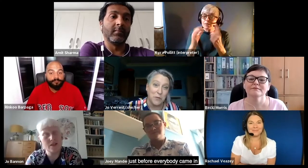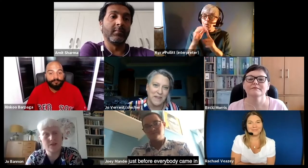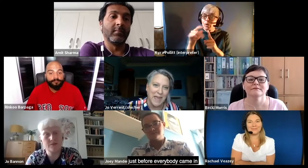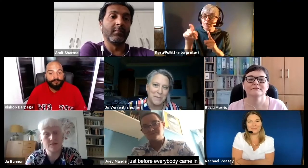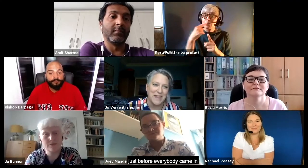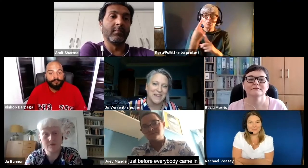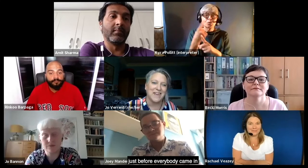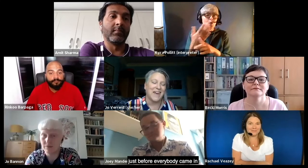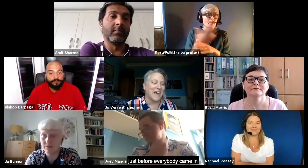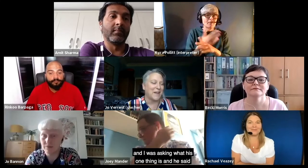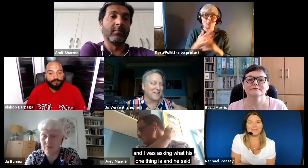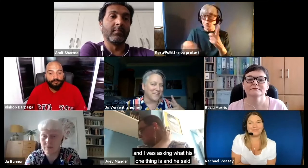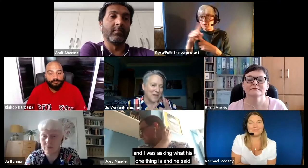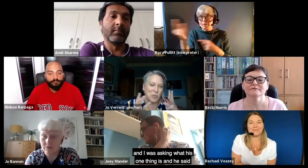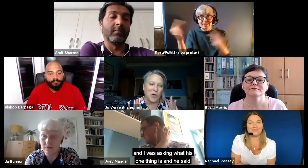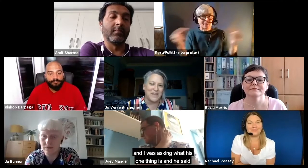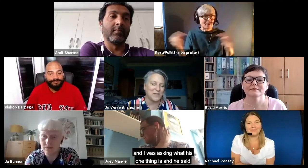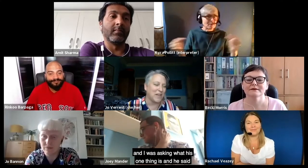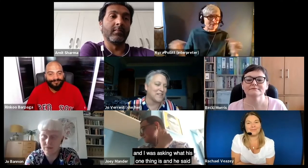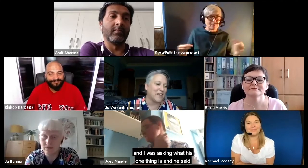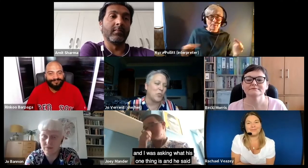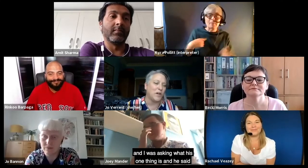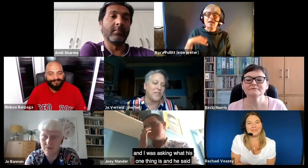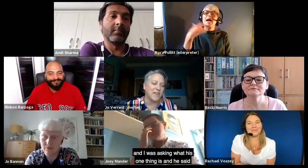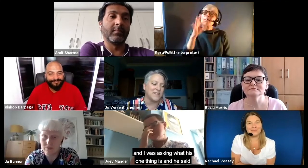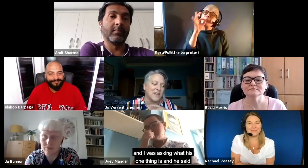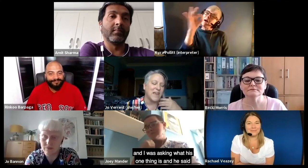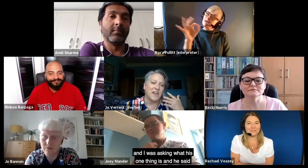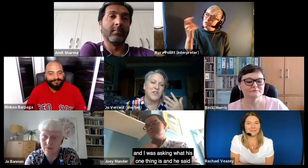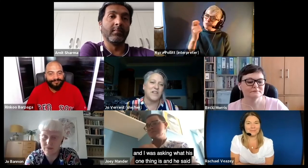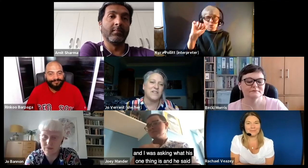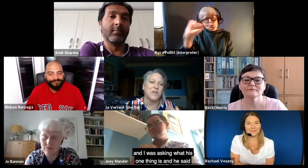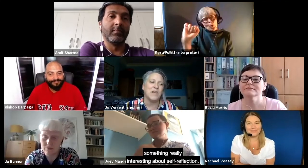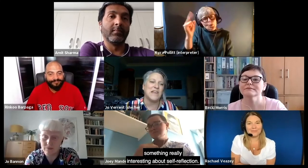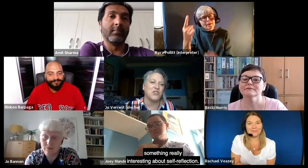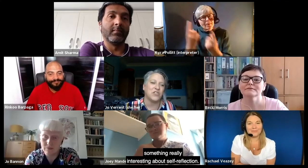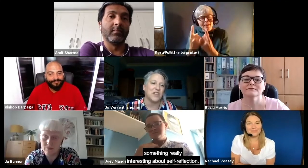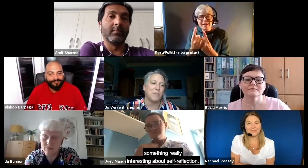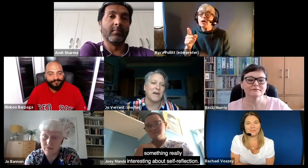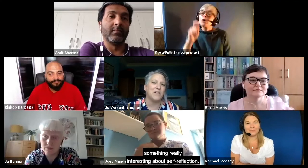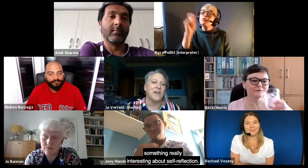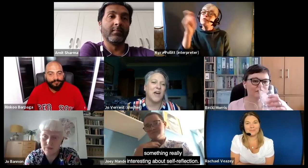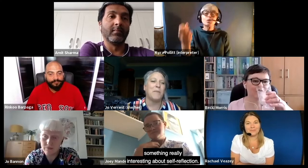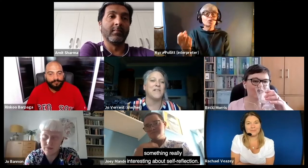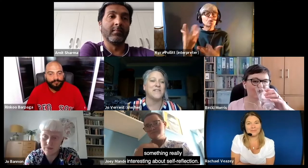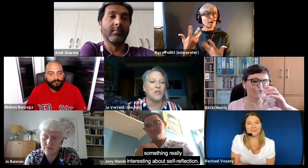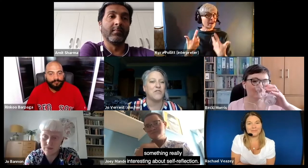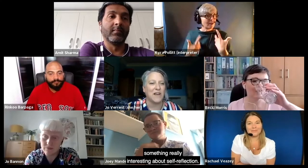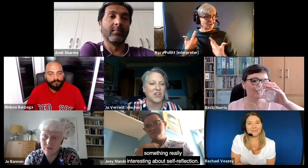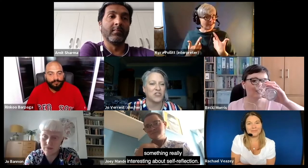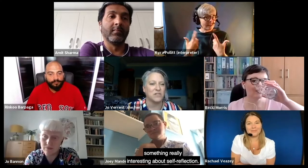before everybody came in, and I was asking what his kind of one thing is. And you said something really interesting